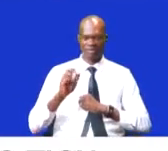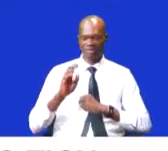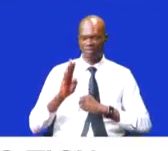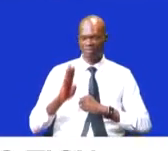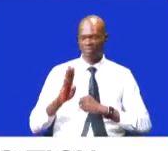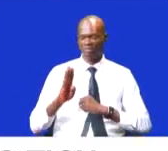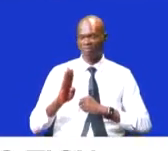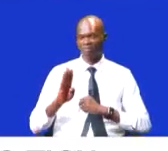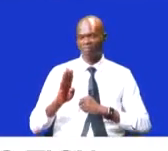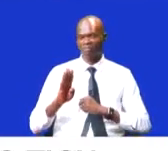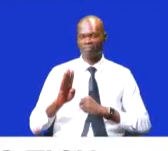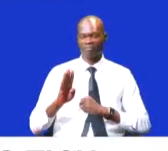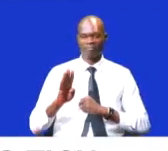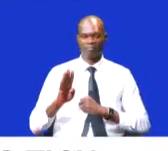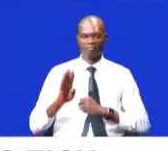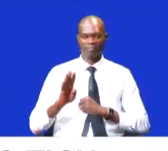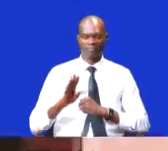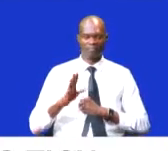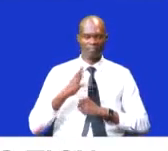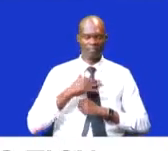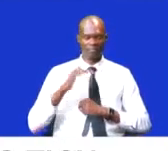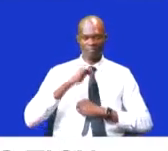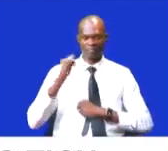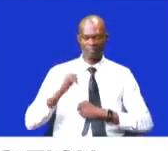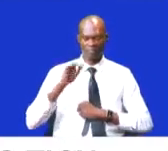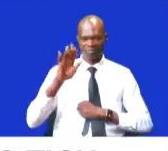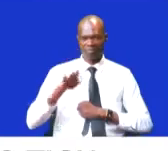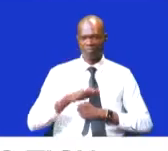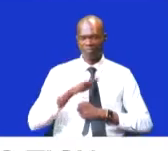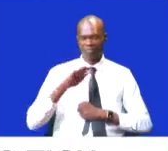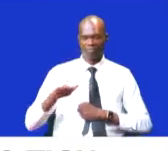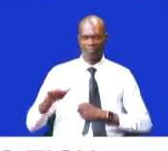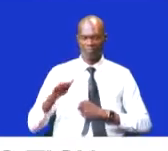And the County Assembly